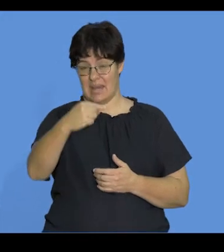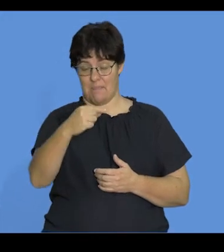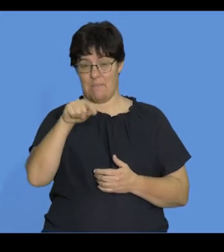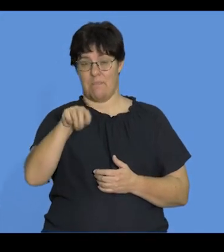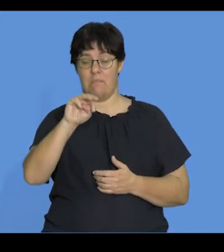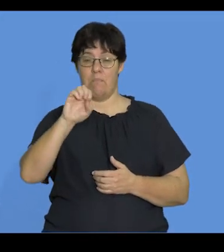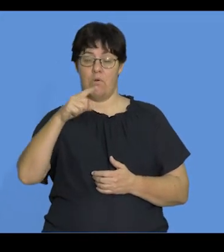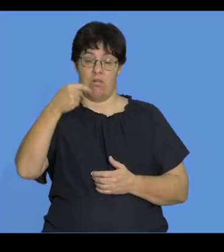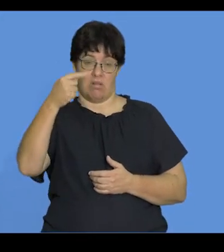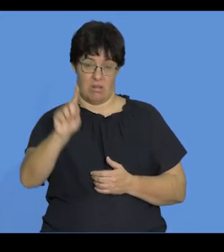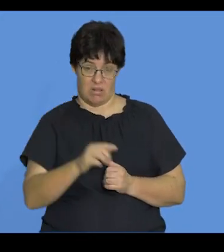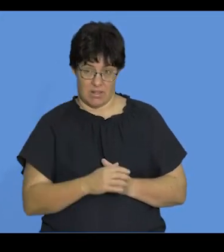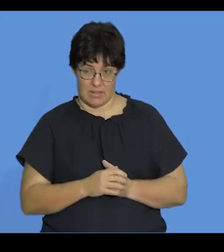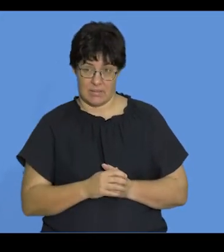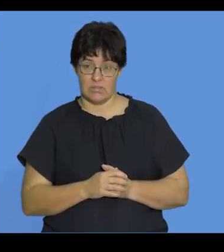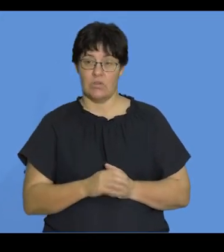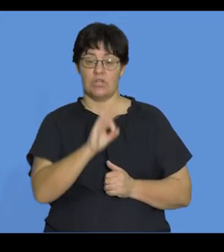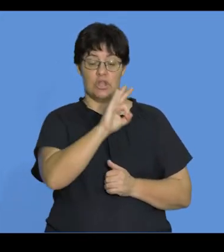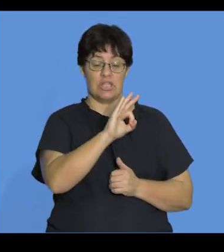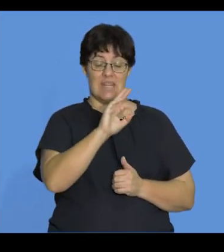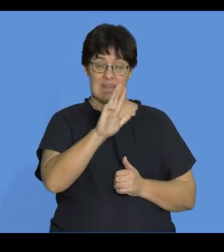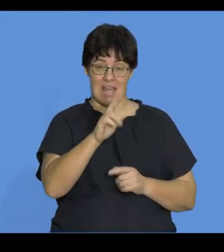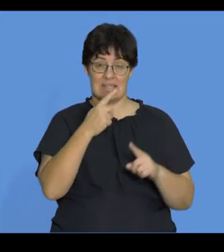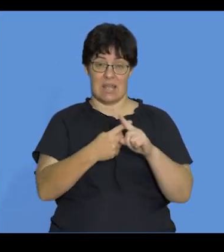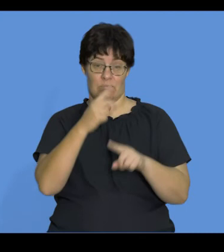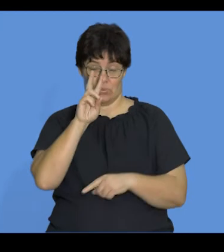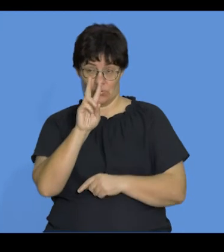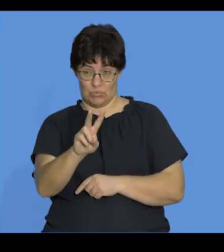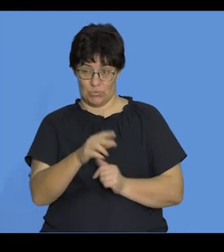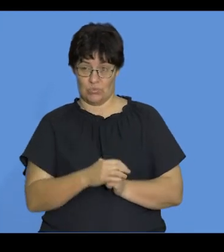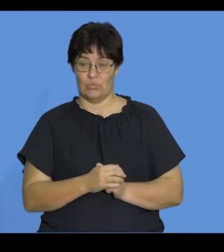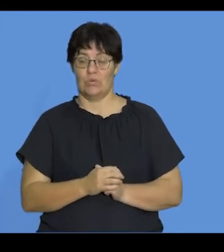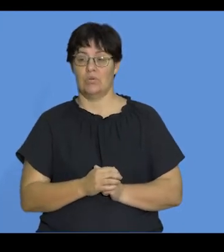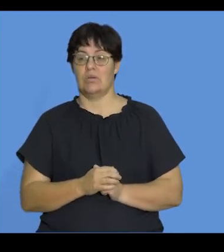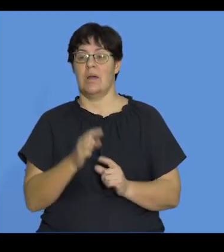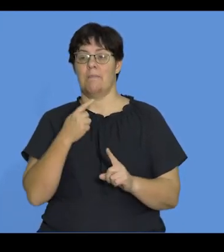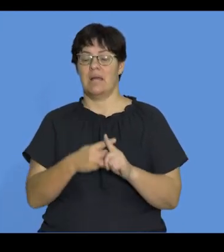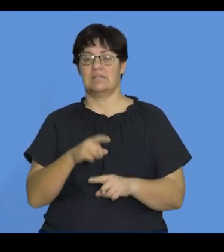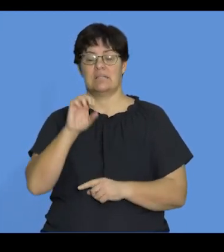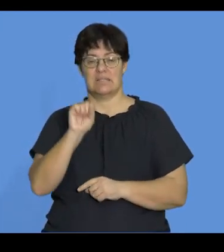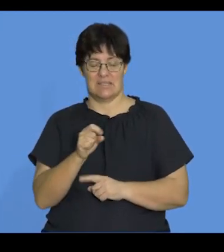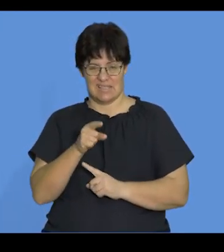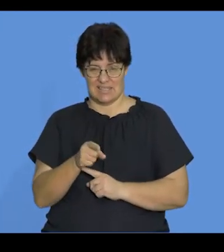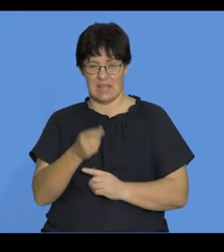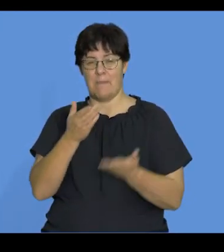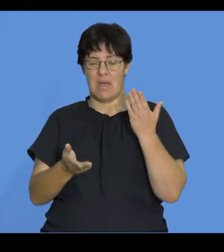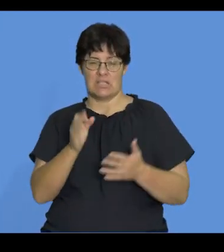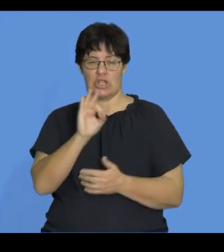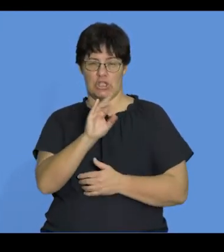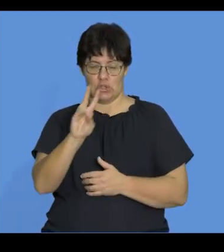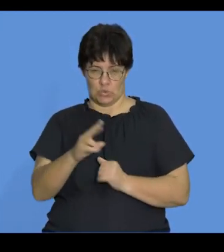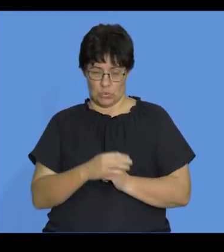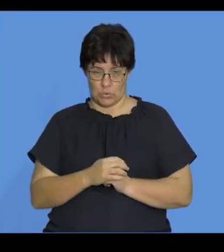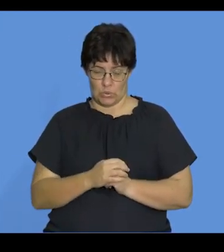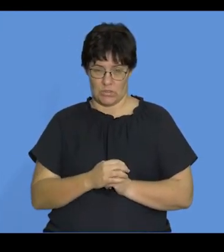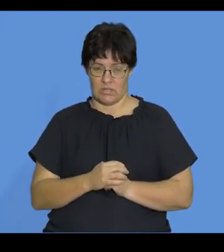39 multiplied by 2, okay, plus sulfur, which is a mass of 32, there's only